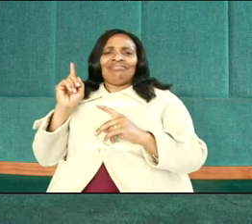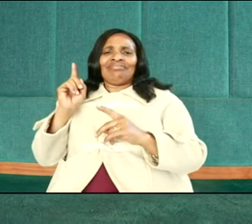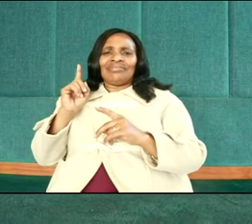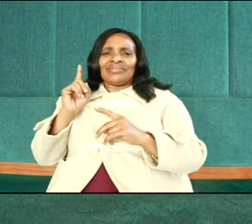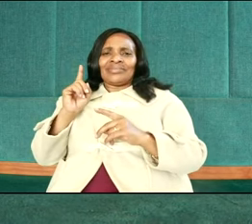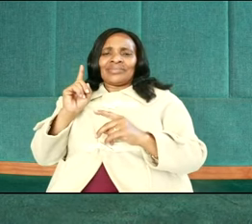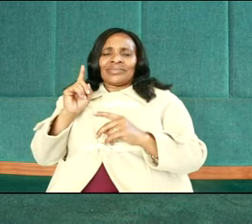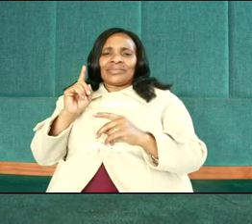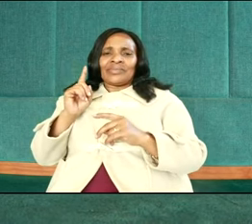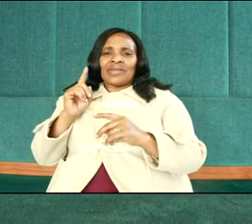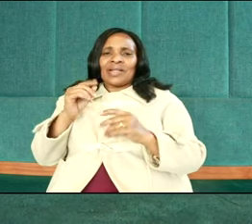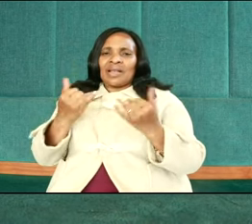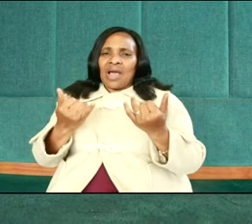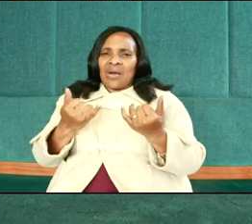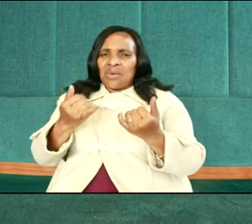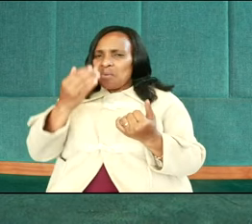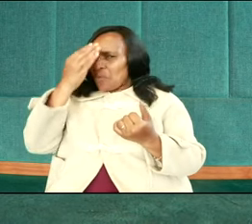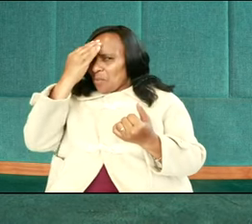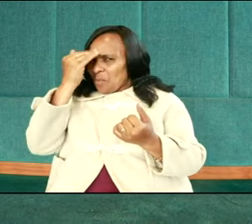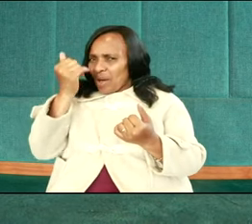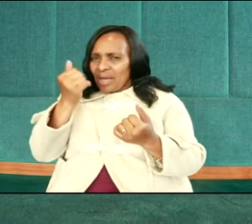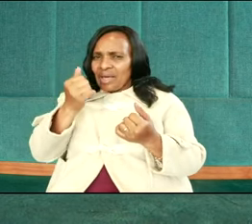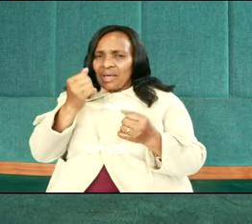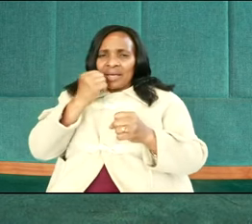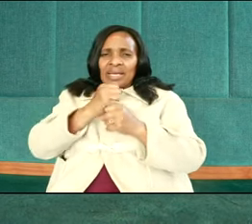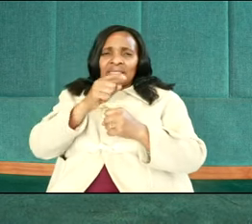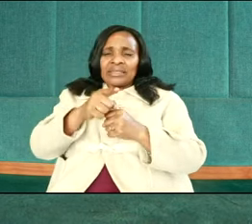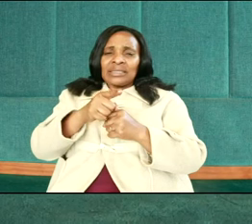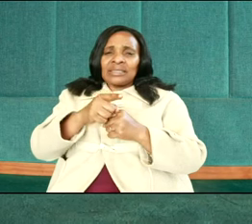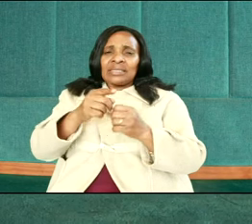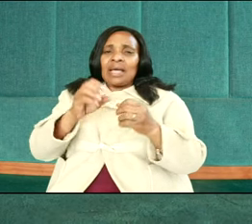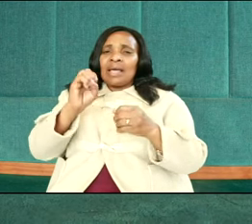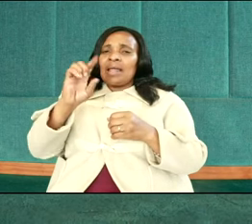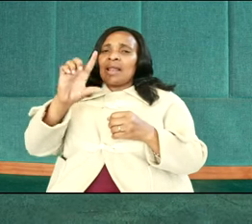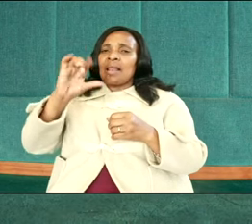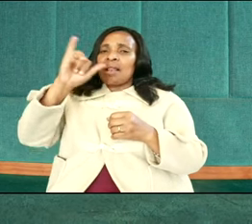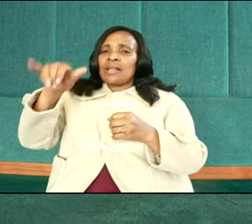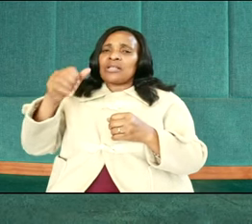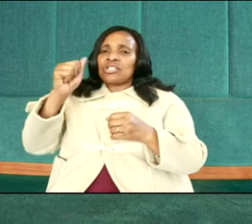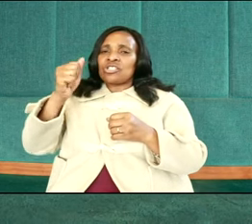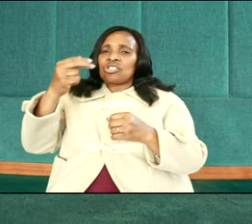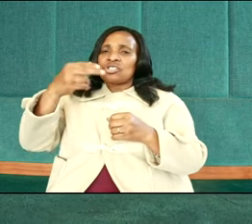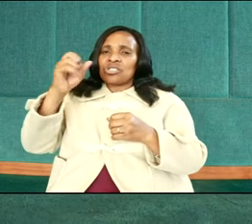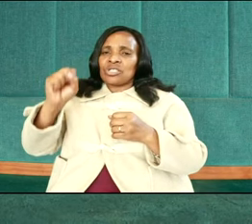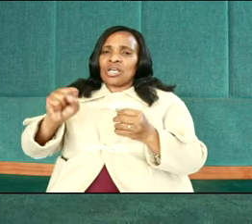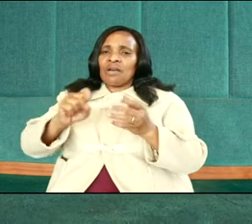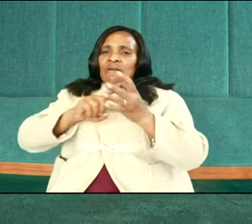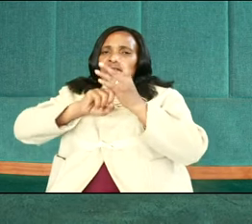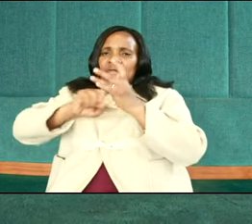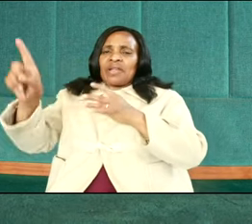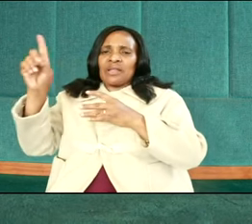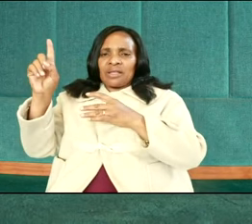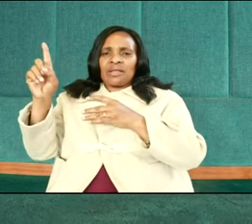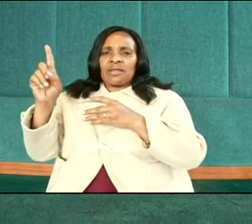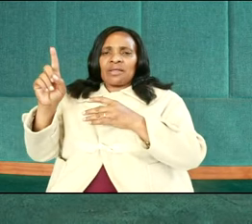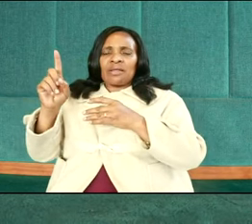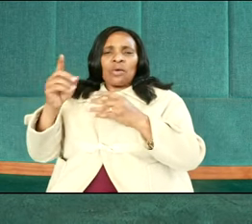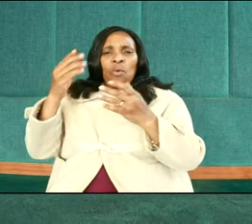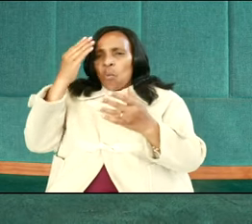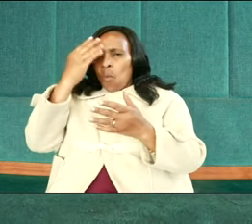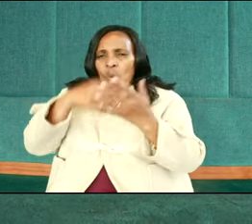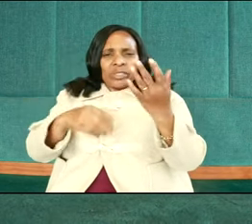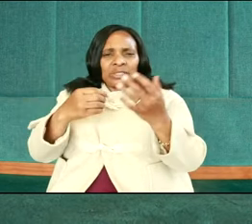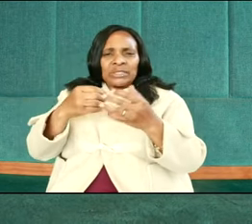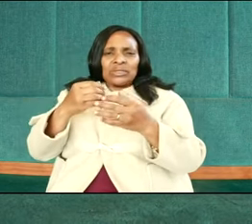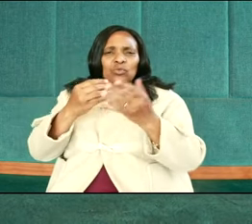Perhaps maybe just let me ask the panel, why does he flee? What's going through his mind? And this perhaps we saw it in last week's lesson, but why does he flee? And what's going